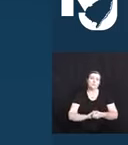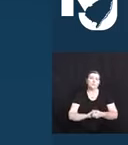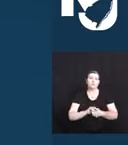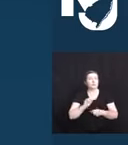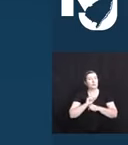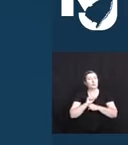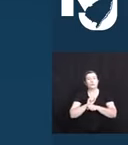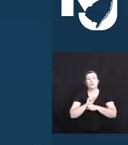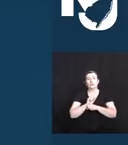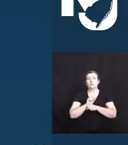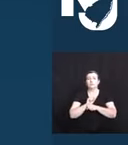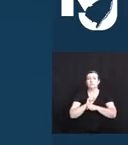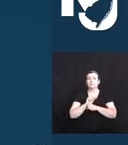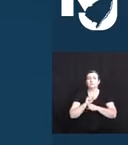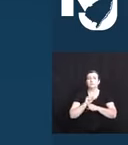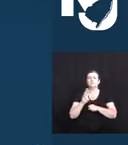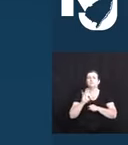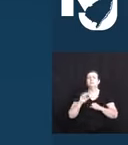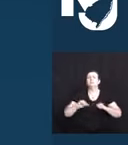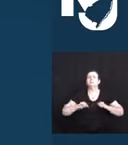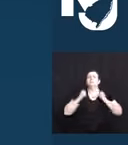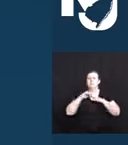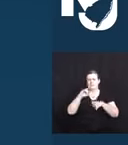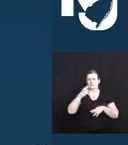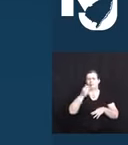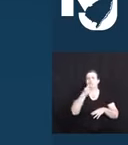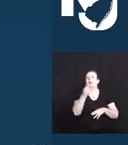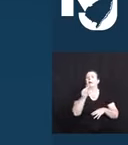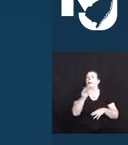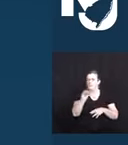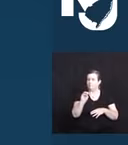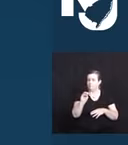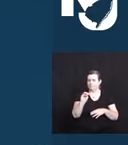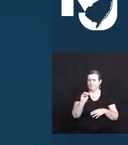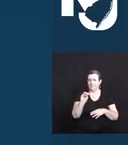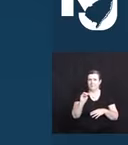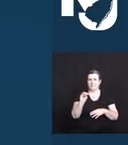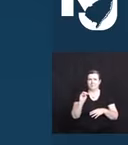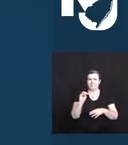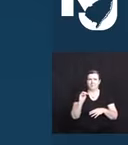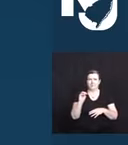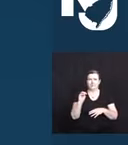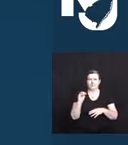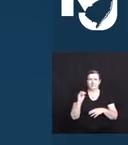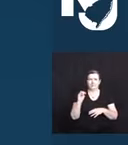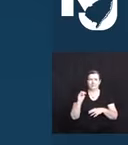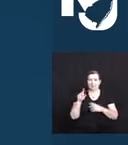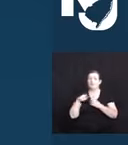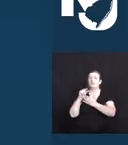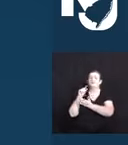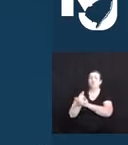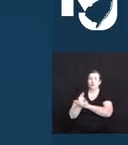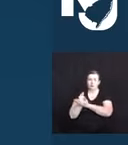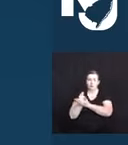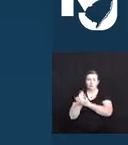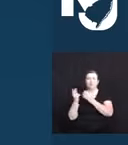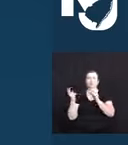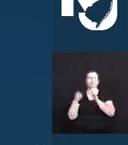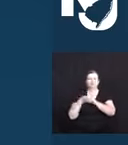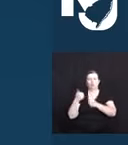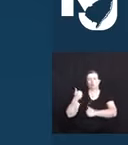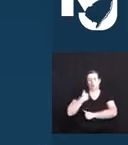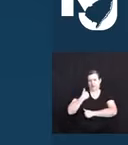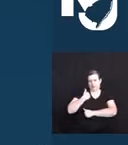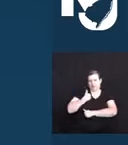in Chatham in Morris County. After graduating from high school, Bill enlisted in the United States Army and served with